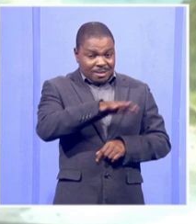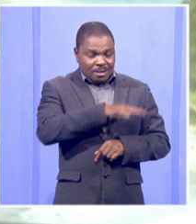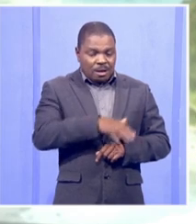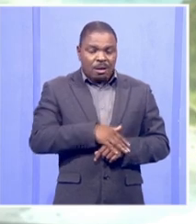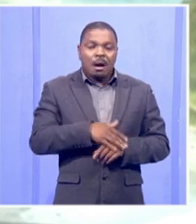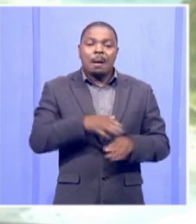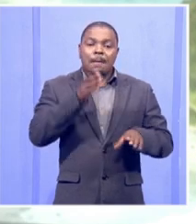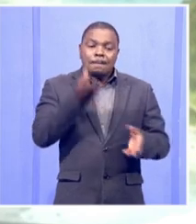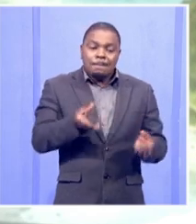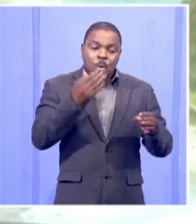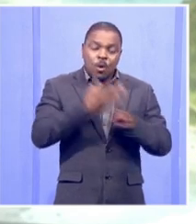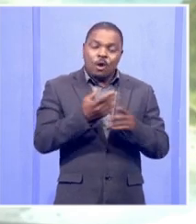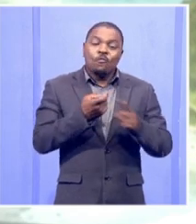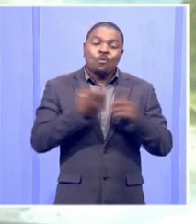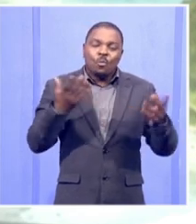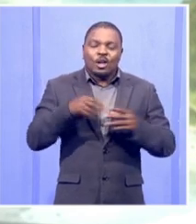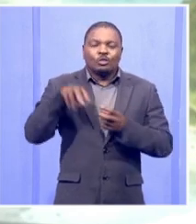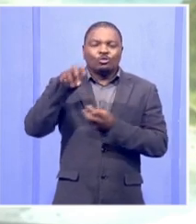tourism.